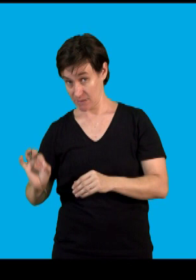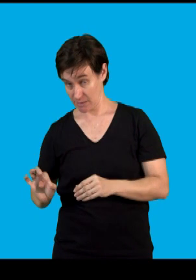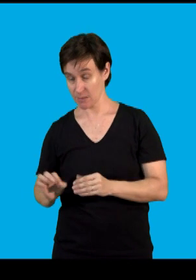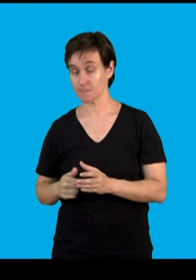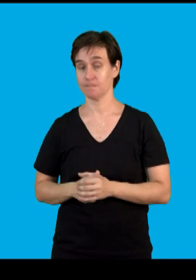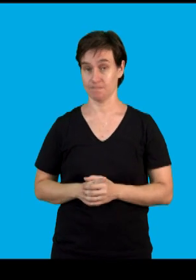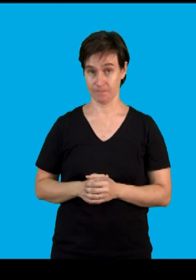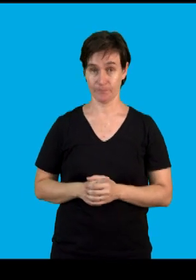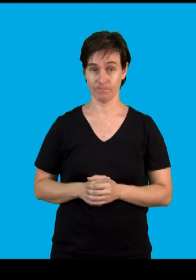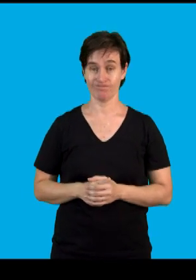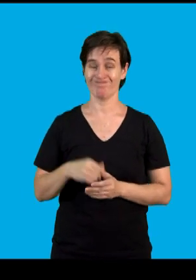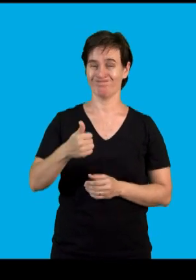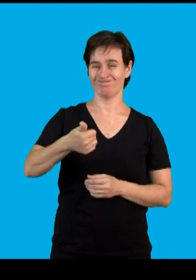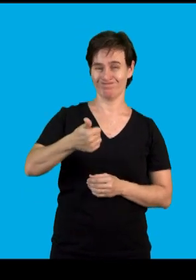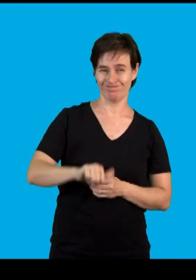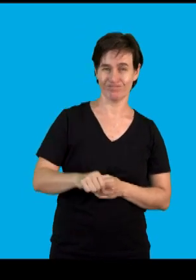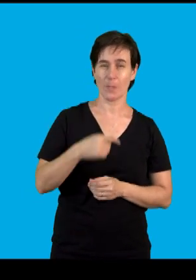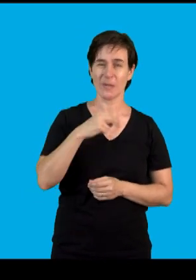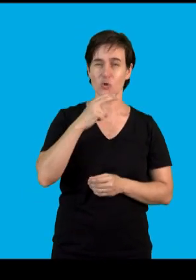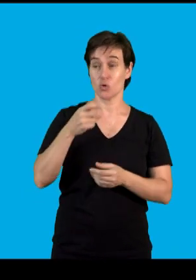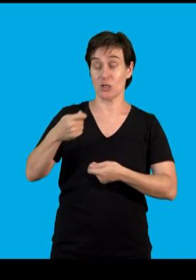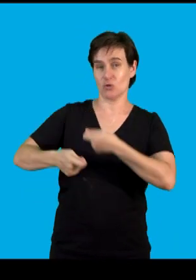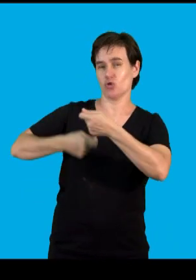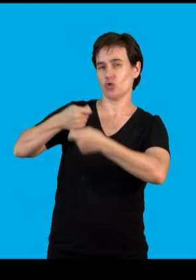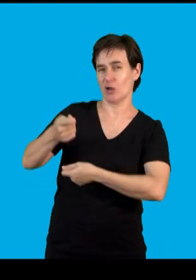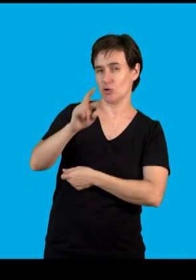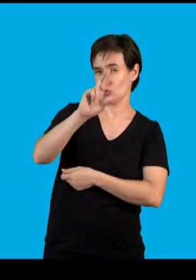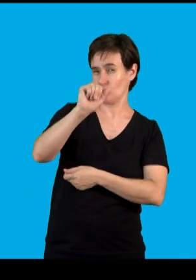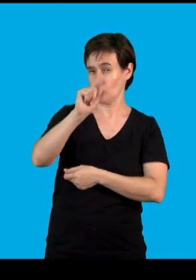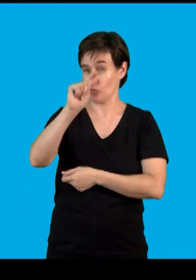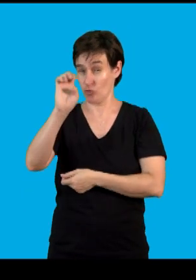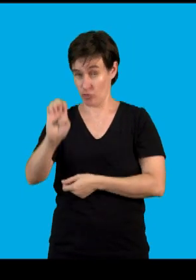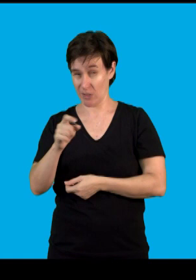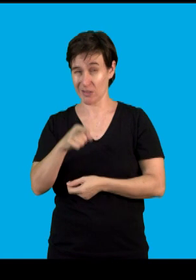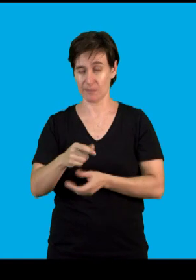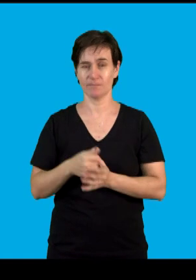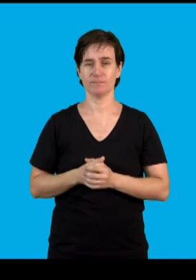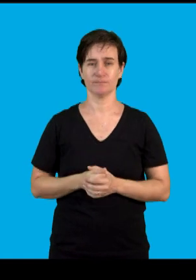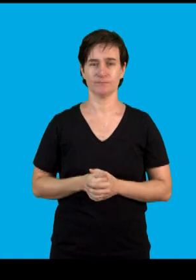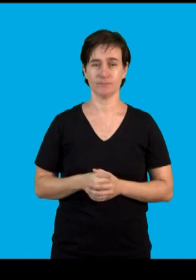10%. Then you are going to use the exchange rate,